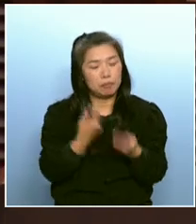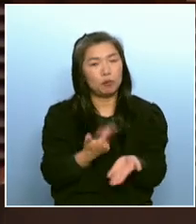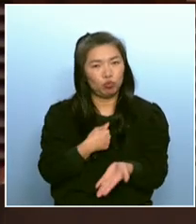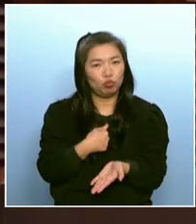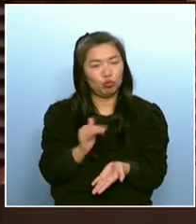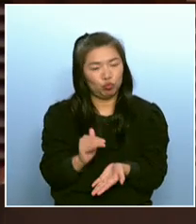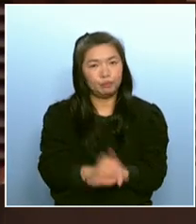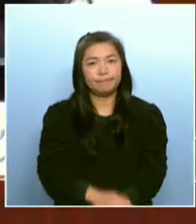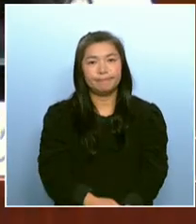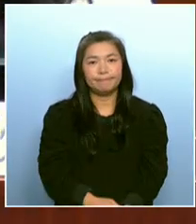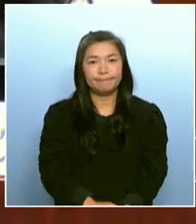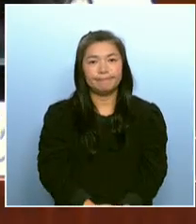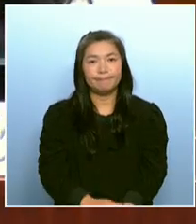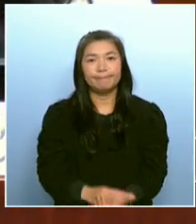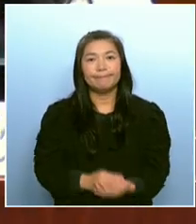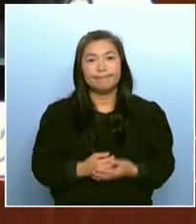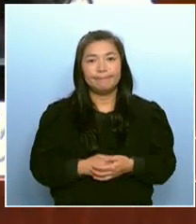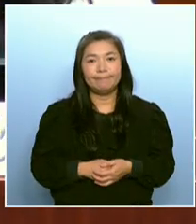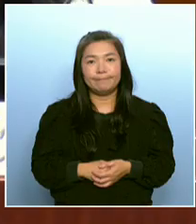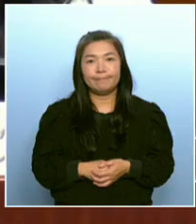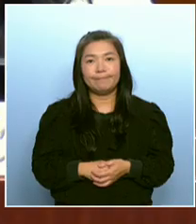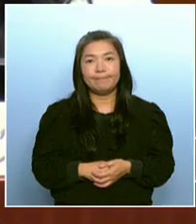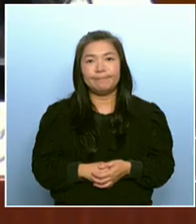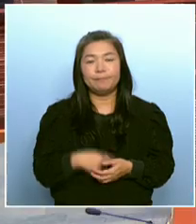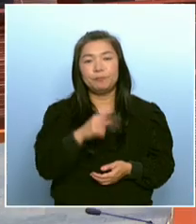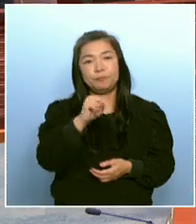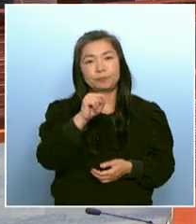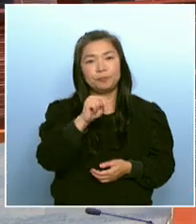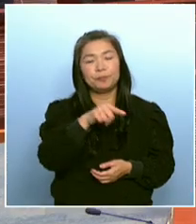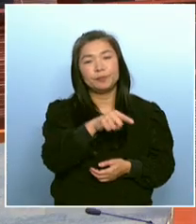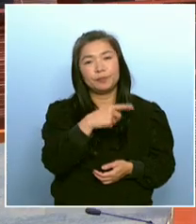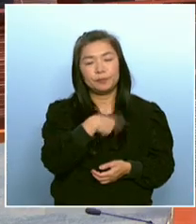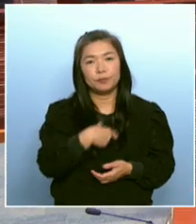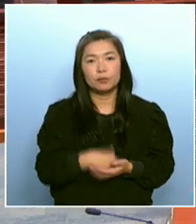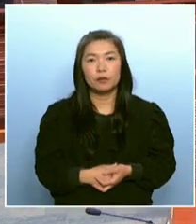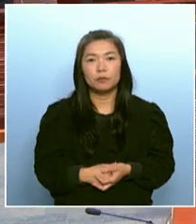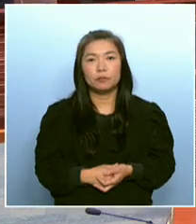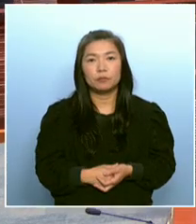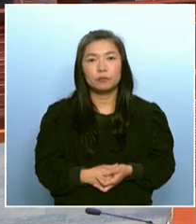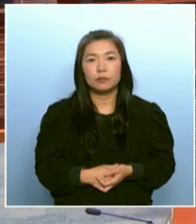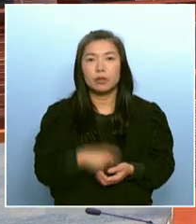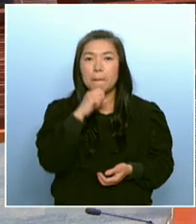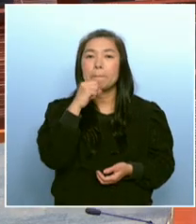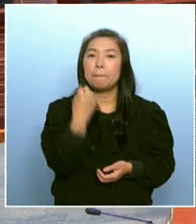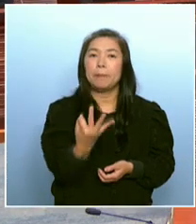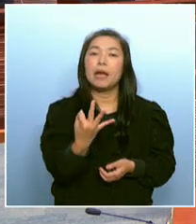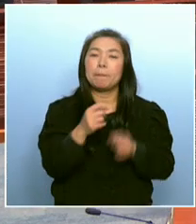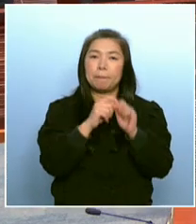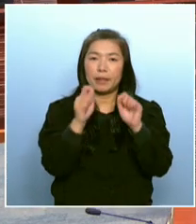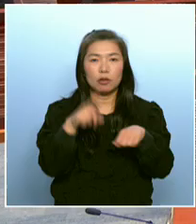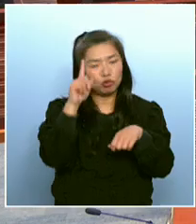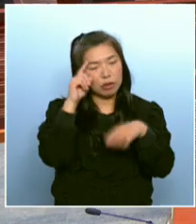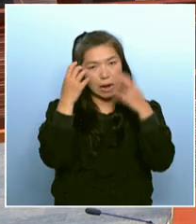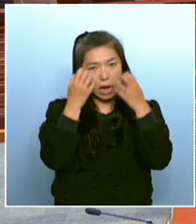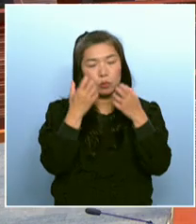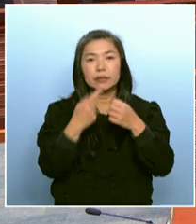bigger picture, I believe we can meet the needs for 0 to 2-year-old children's childcare services. Thank you. Next, Mr. Webster. Thank you, Chair. I have